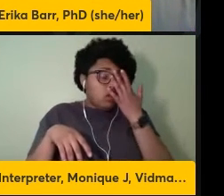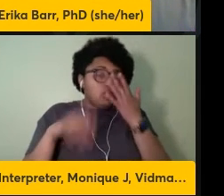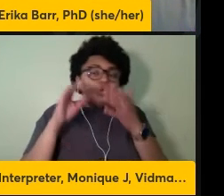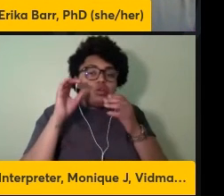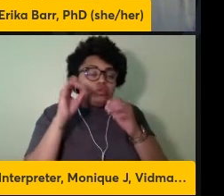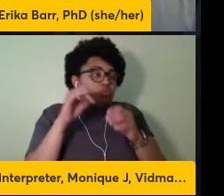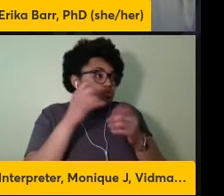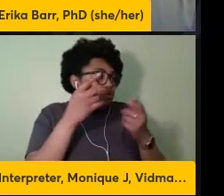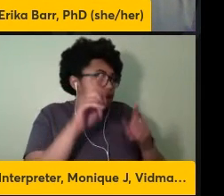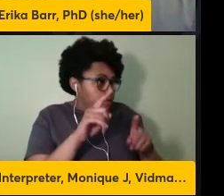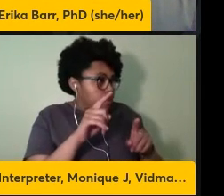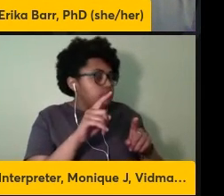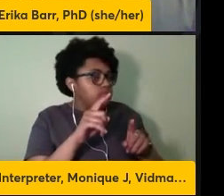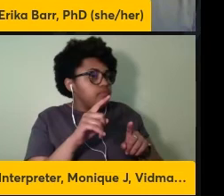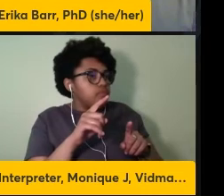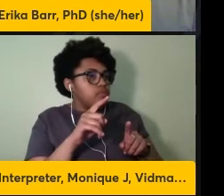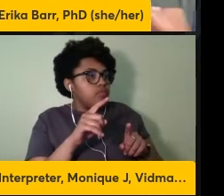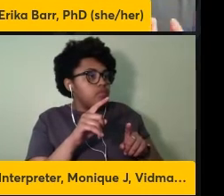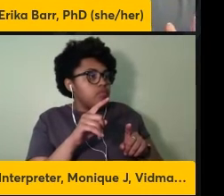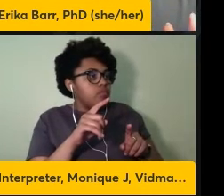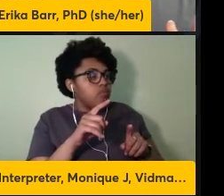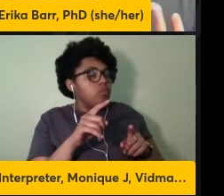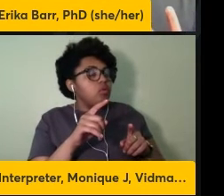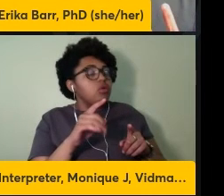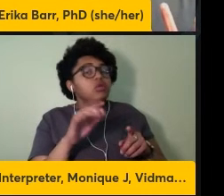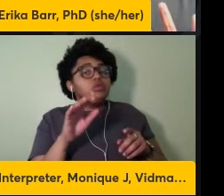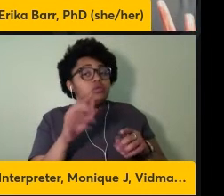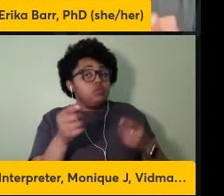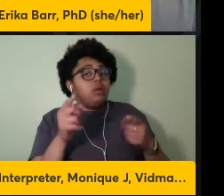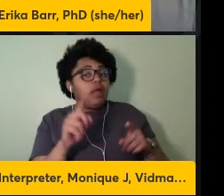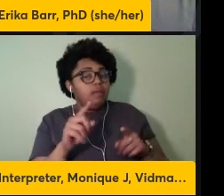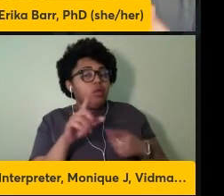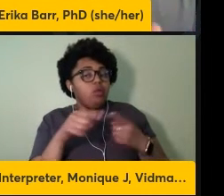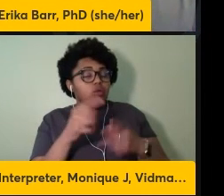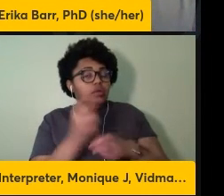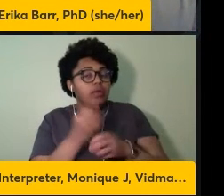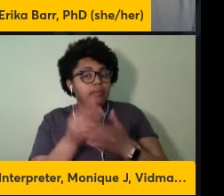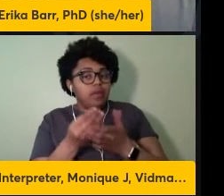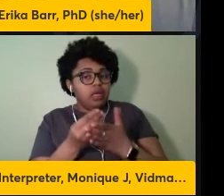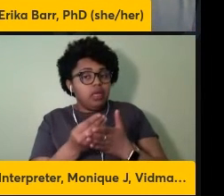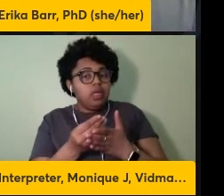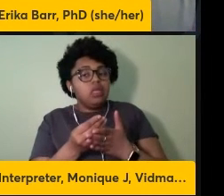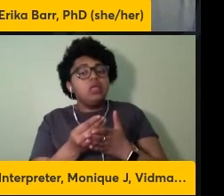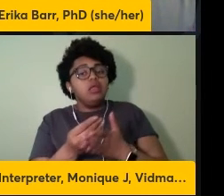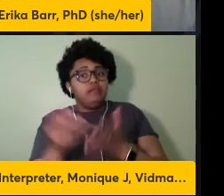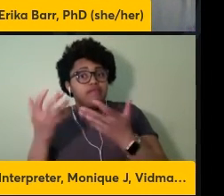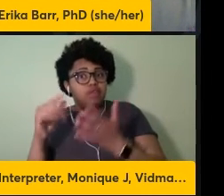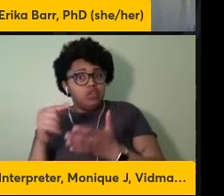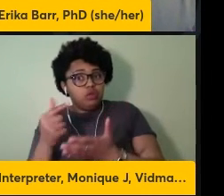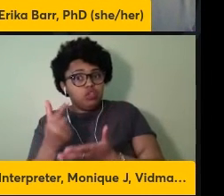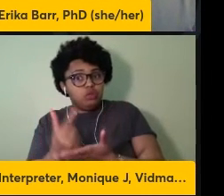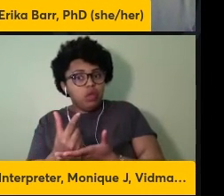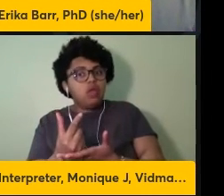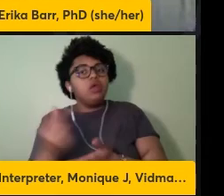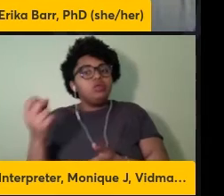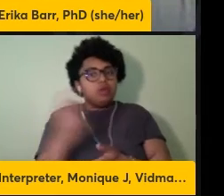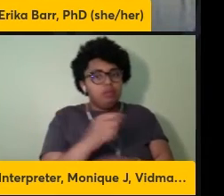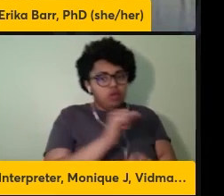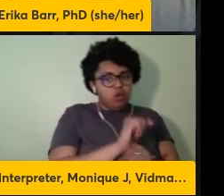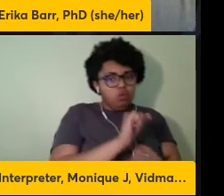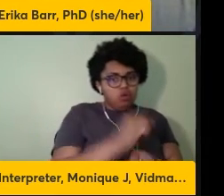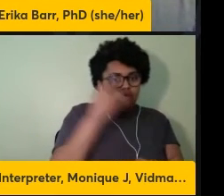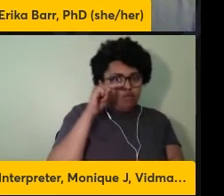come to the NIH and work. And you can do that as a postback or a postdoc or clinical fellow. This application will open